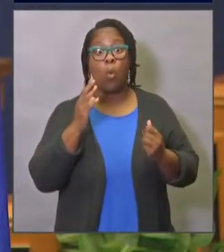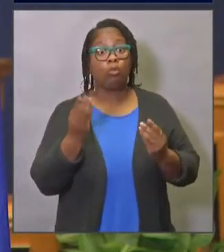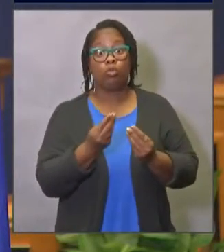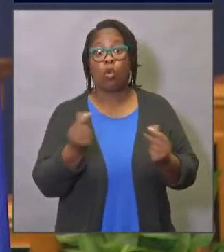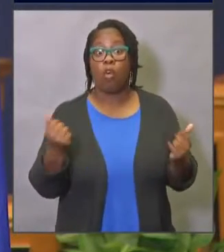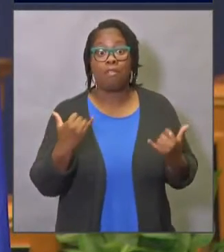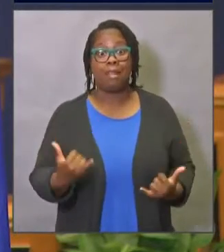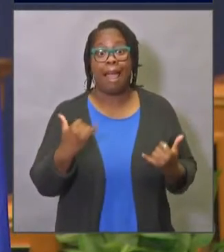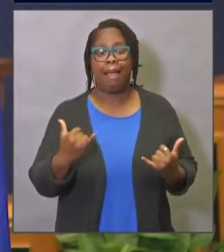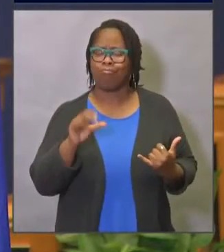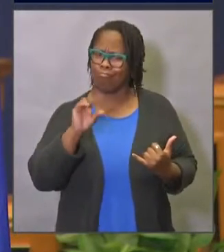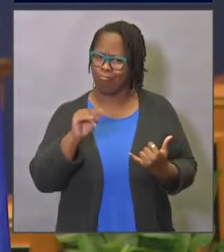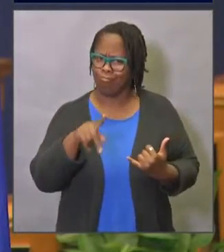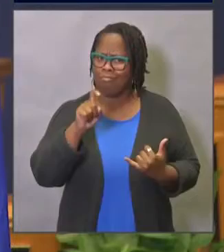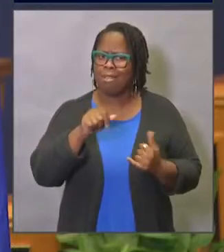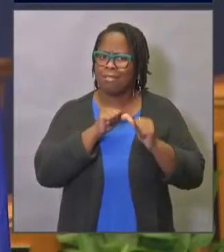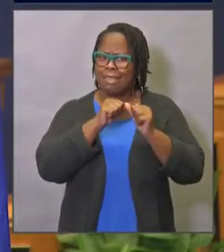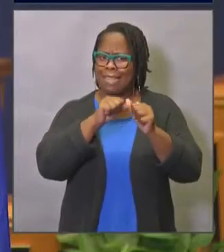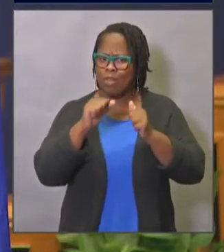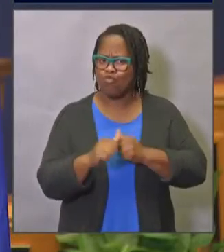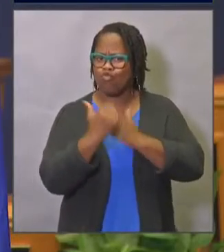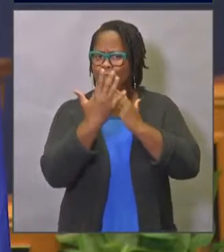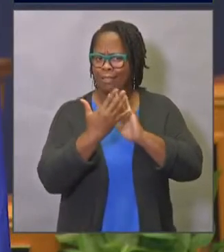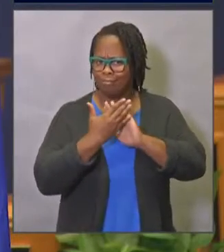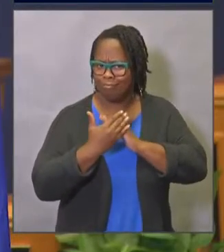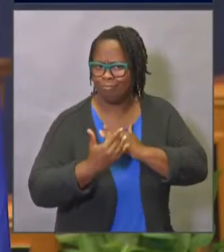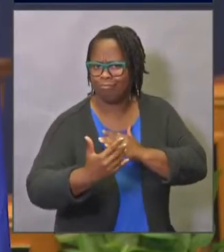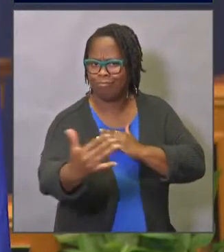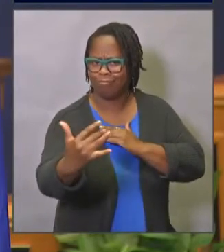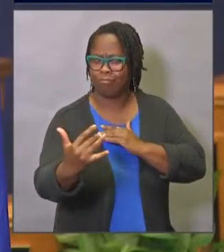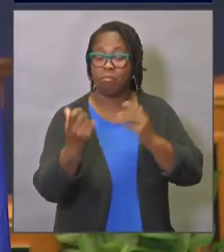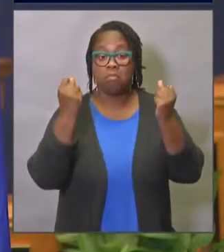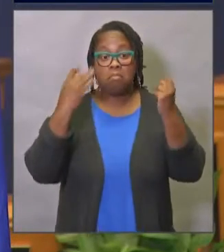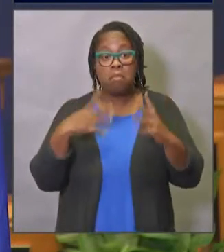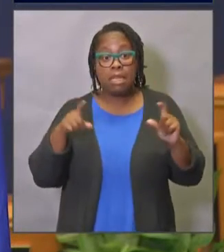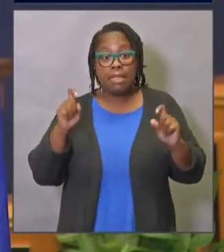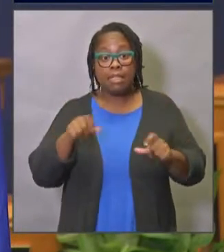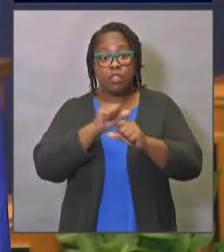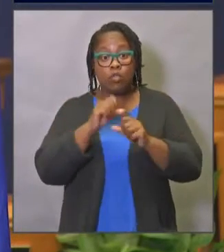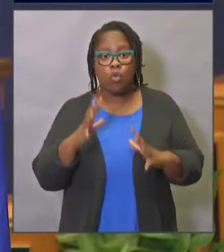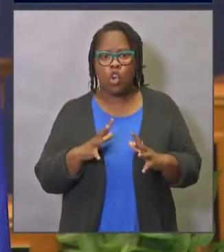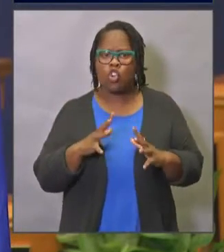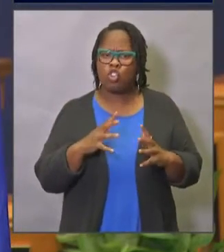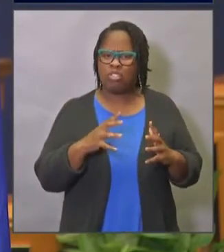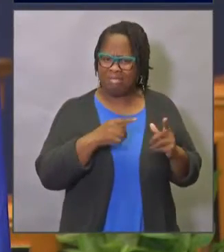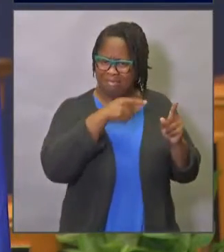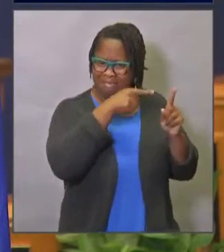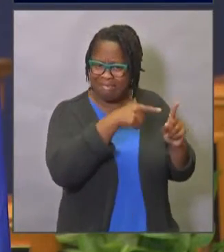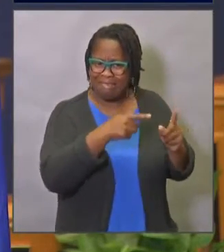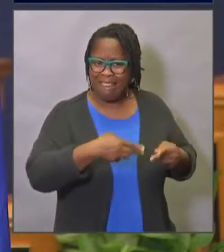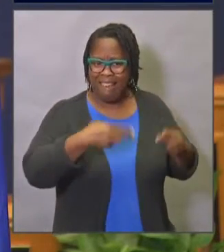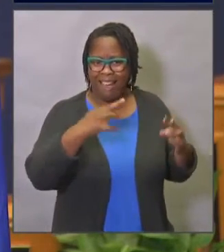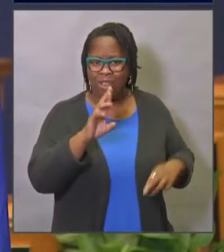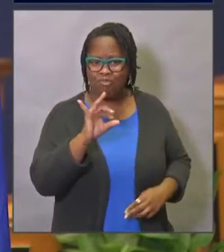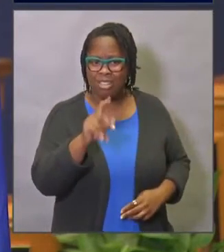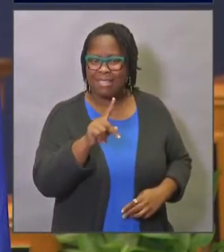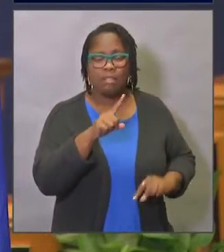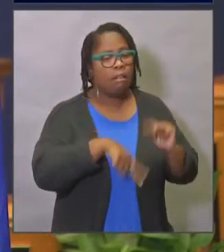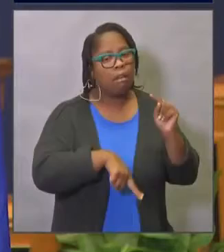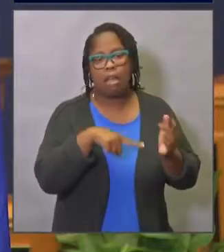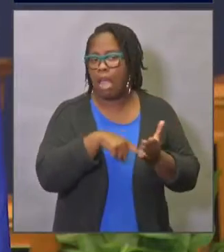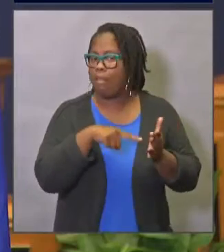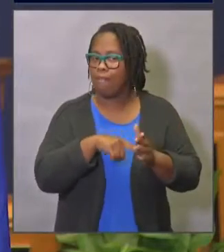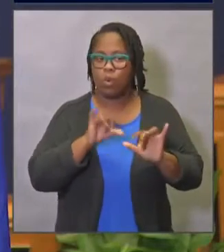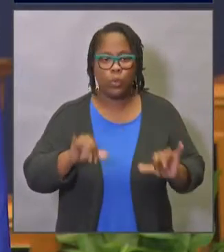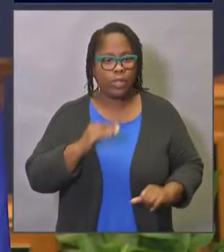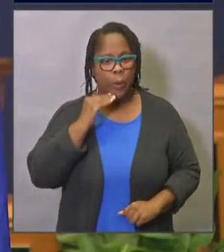We know, however, that there are many essential workers, many of whom are in those same high-risk groups who can't afford to stay home. And for that reason,